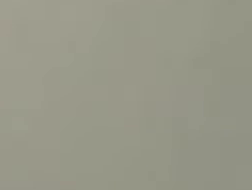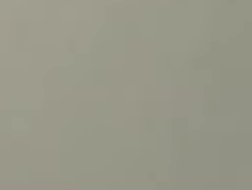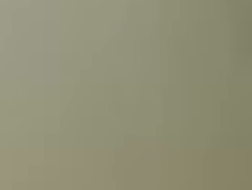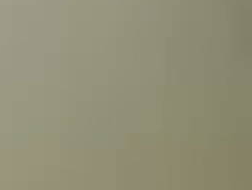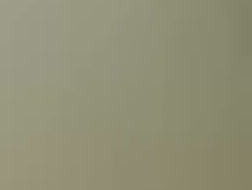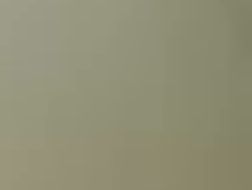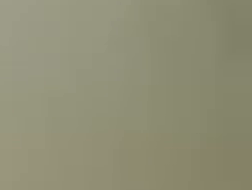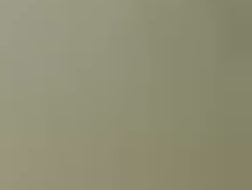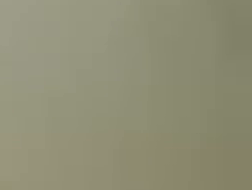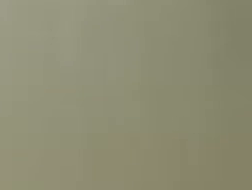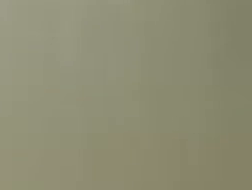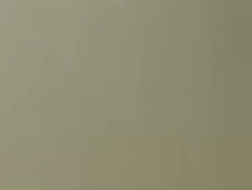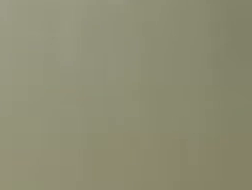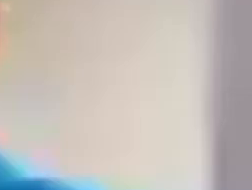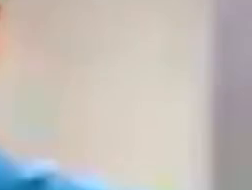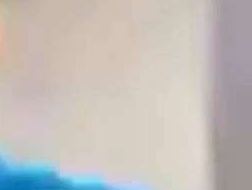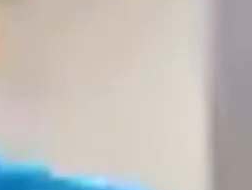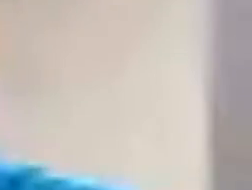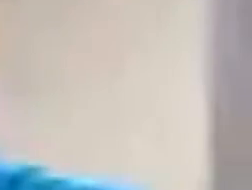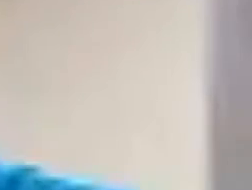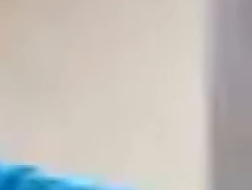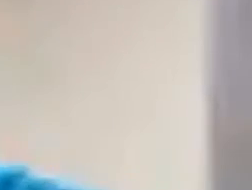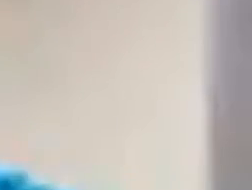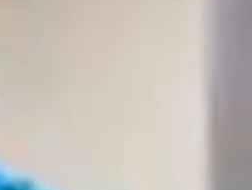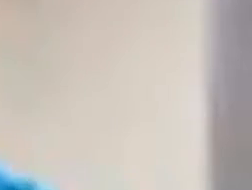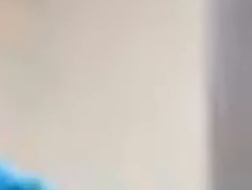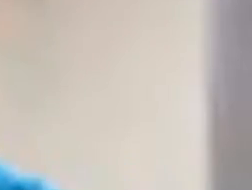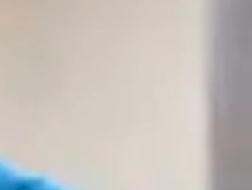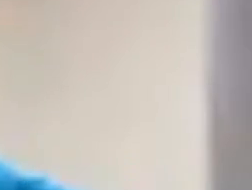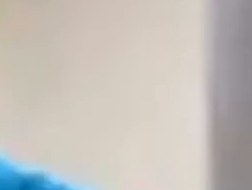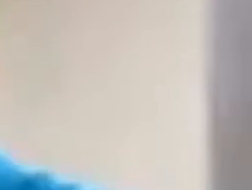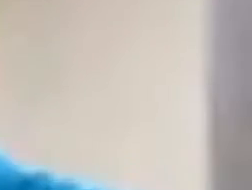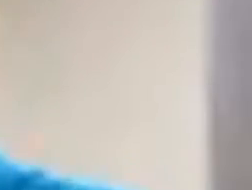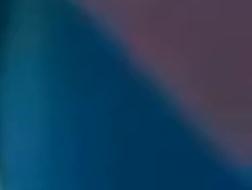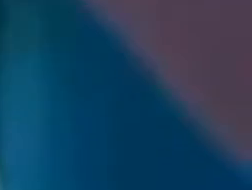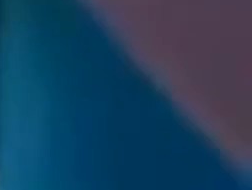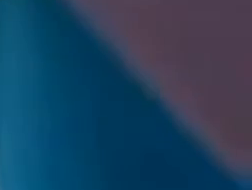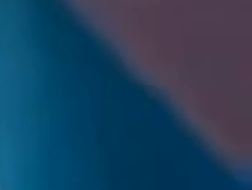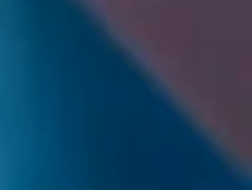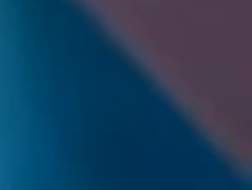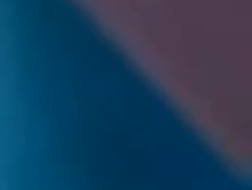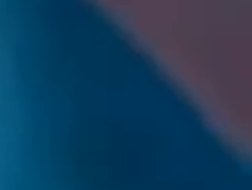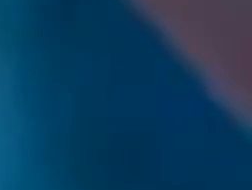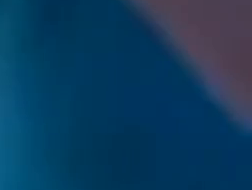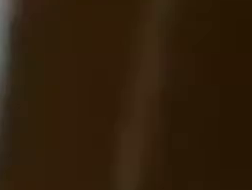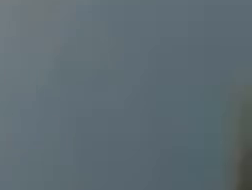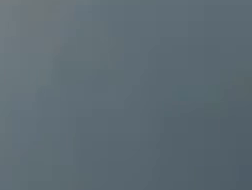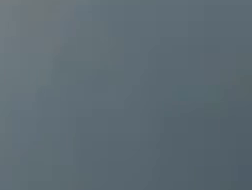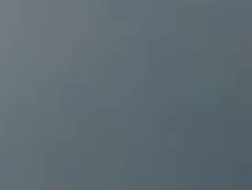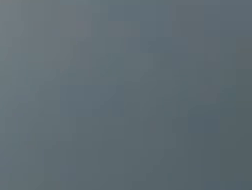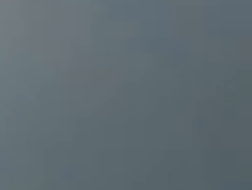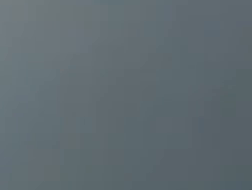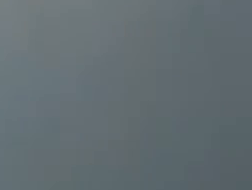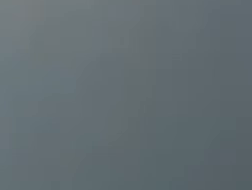prototype technologies, certifying accessibility, and tracking health improvements at various functional levels. Then we